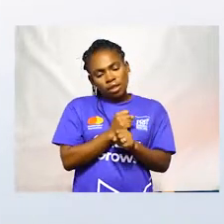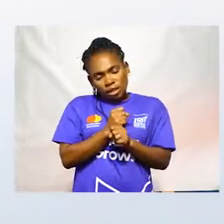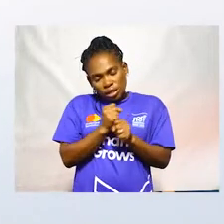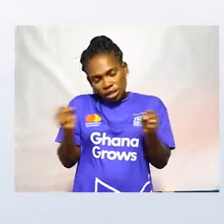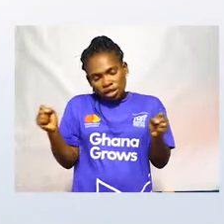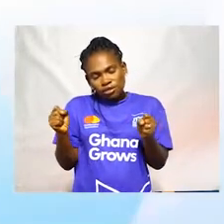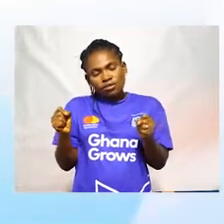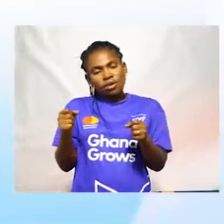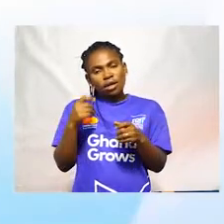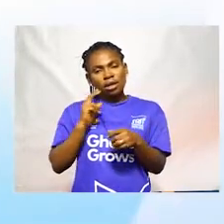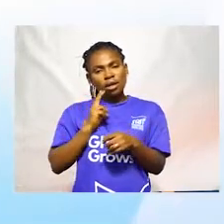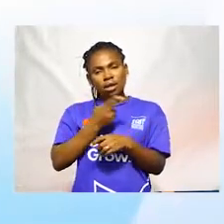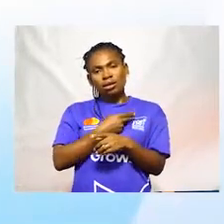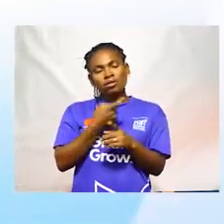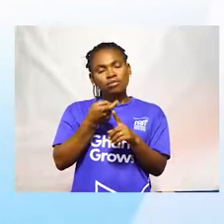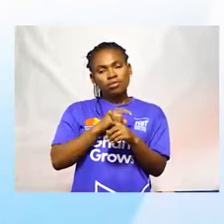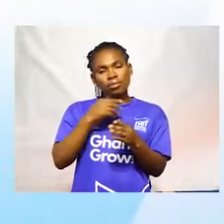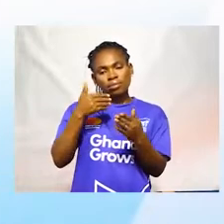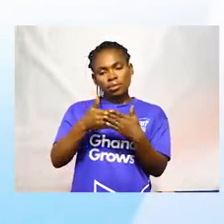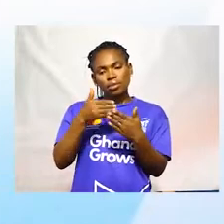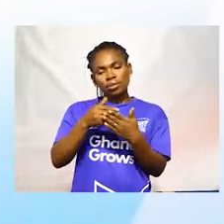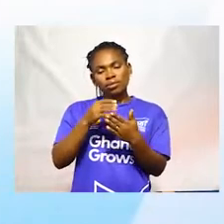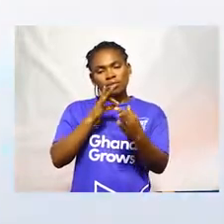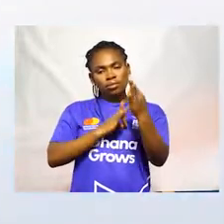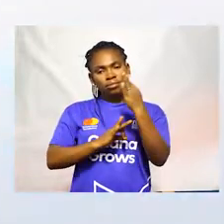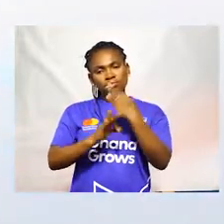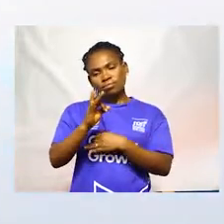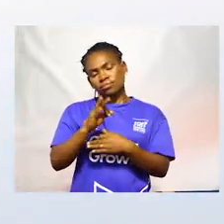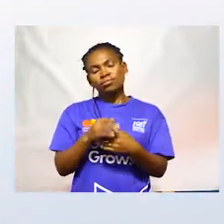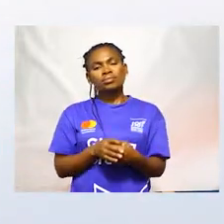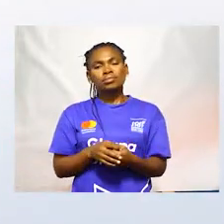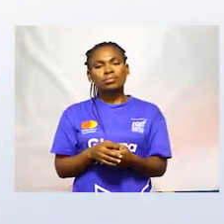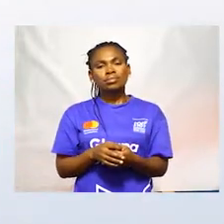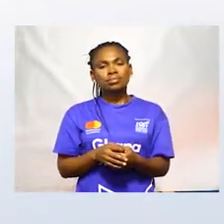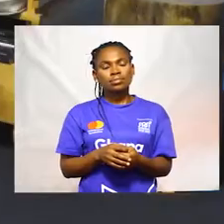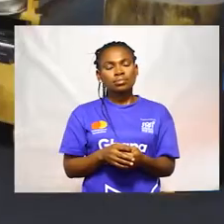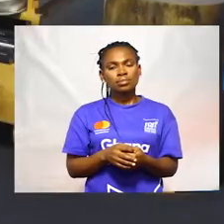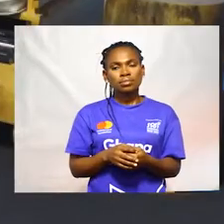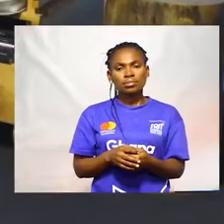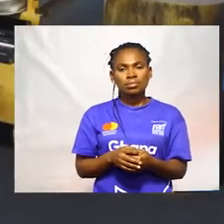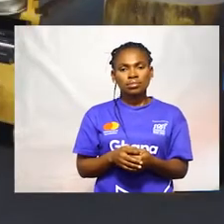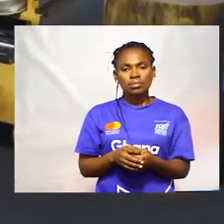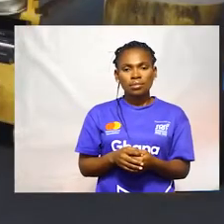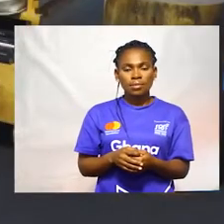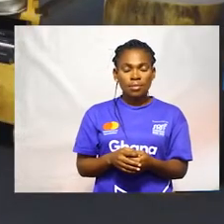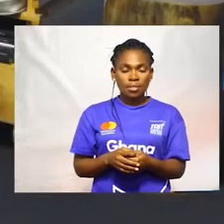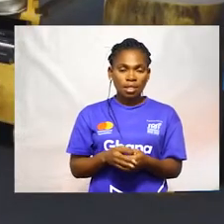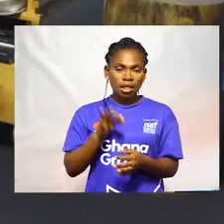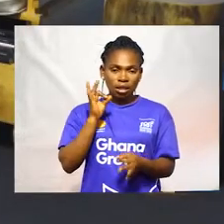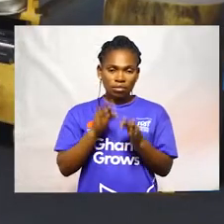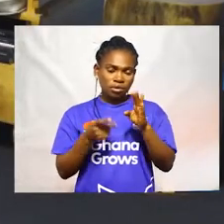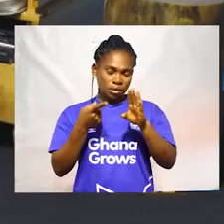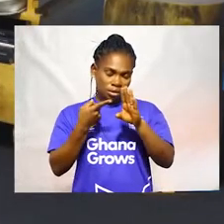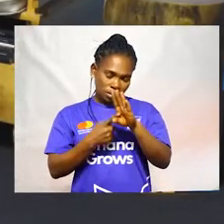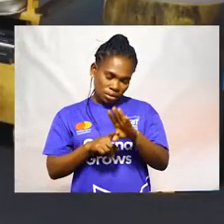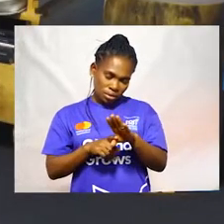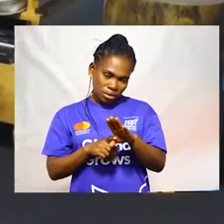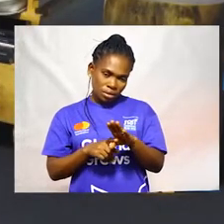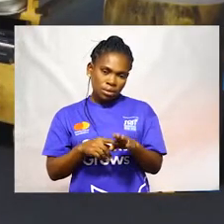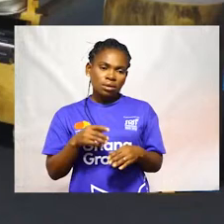foreign exchange. So for me, policy is key. Before I let you go, when you start a conversation around agri, I can't let you go on one